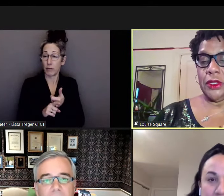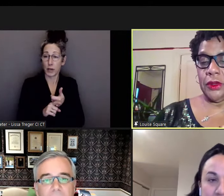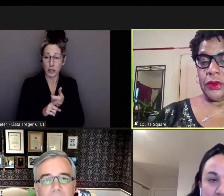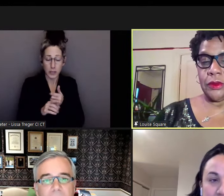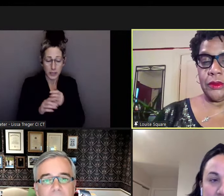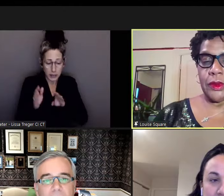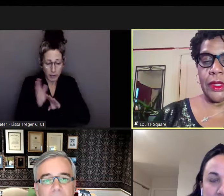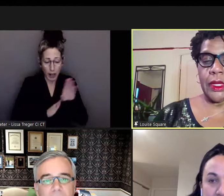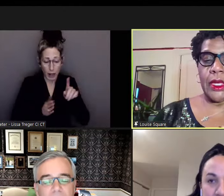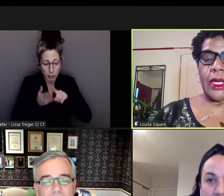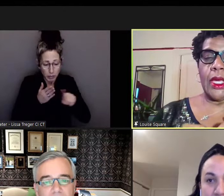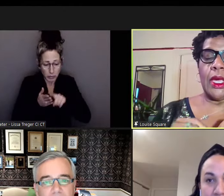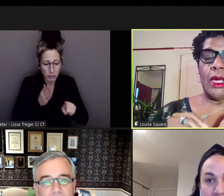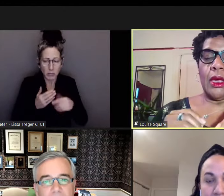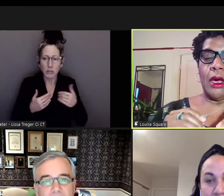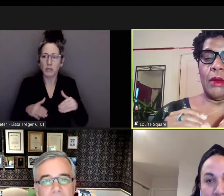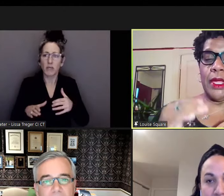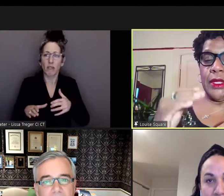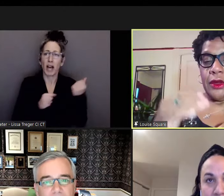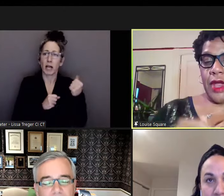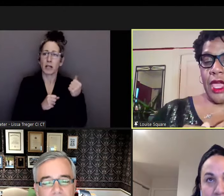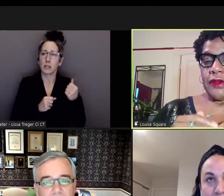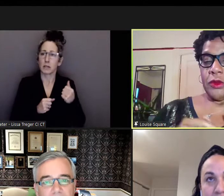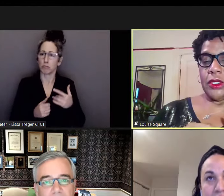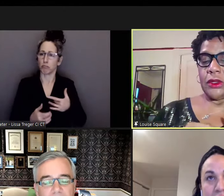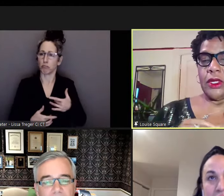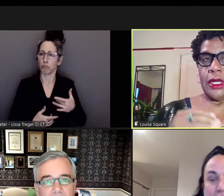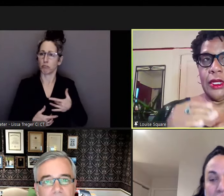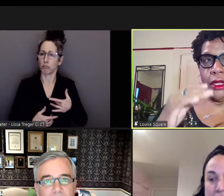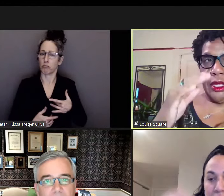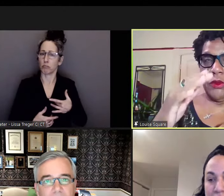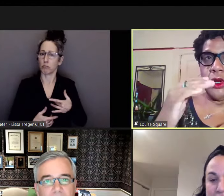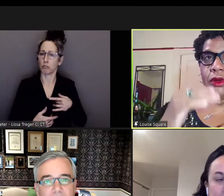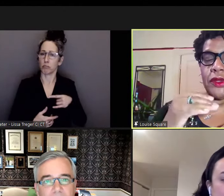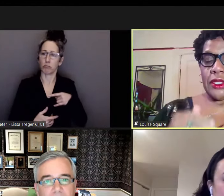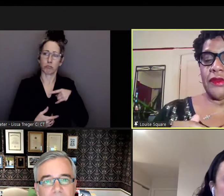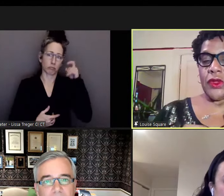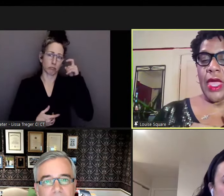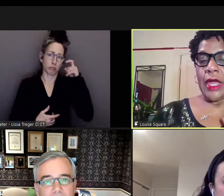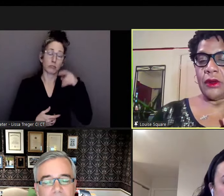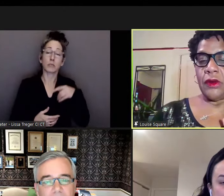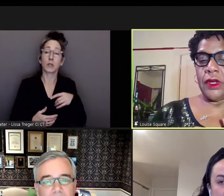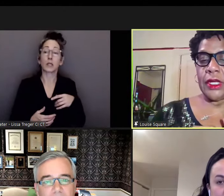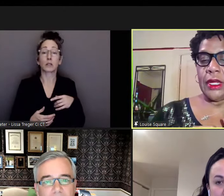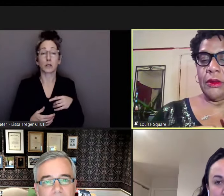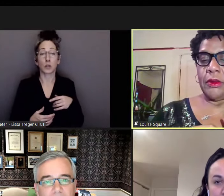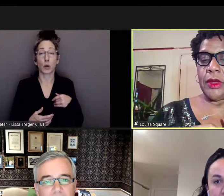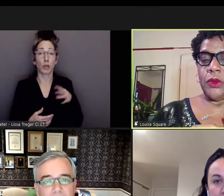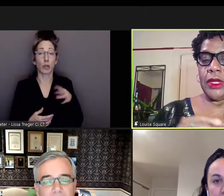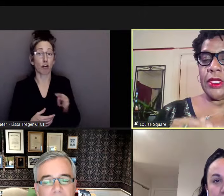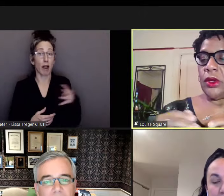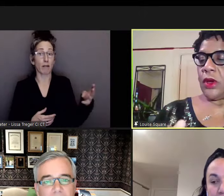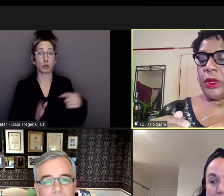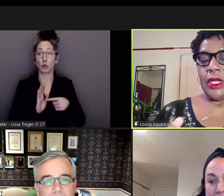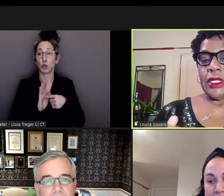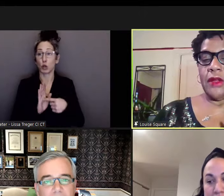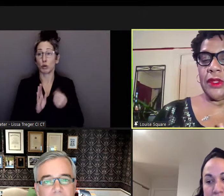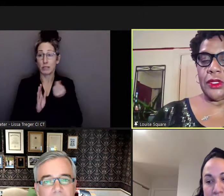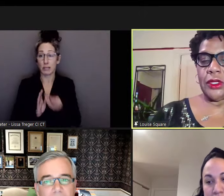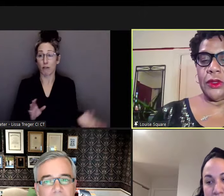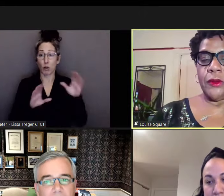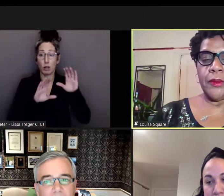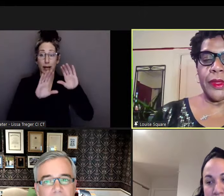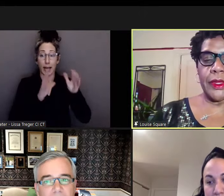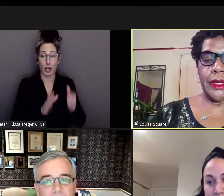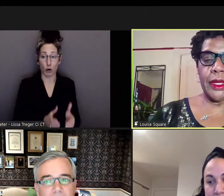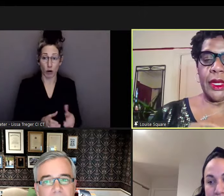for emergency use. In the graphs, we saw that they went over several categories, but we didn't